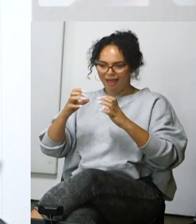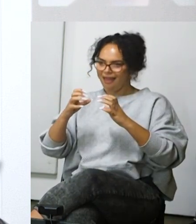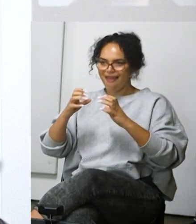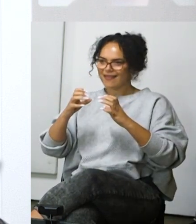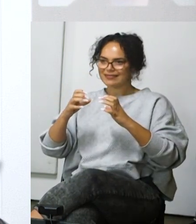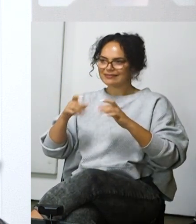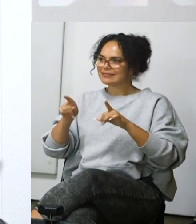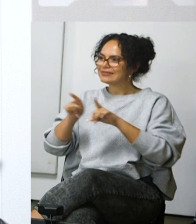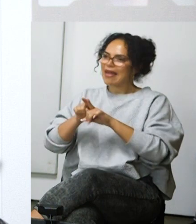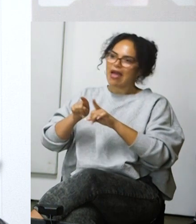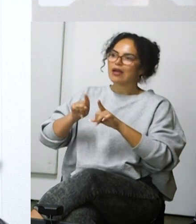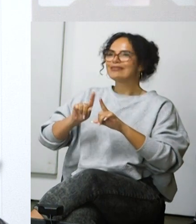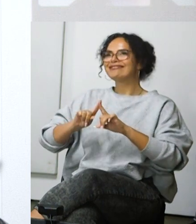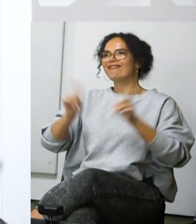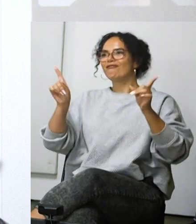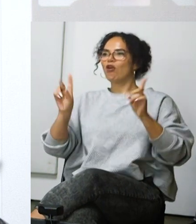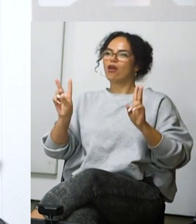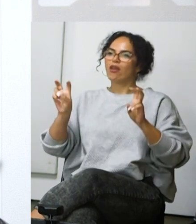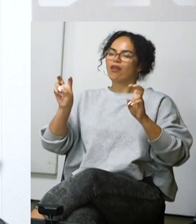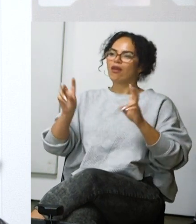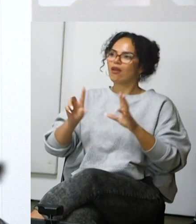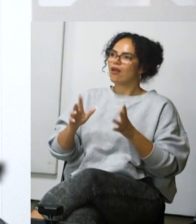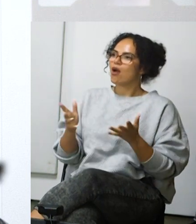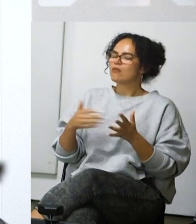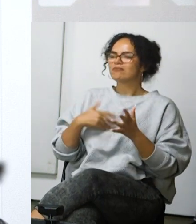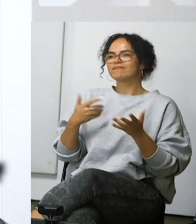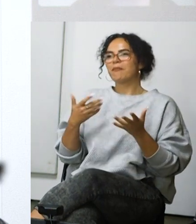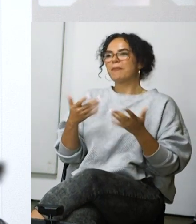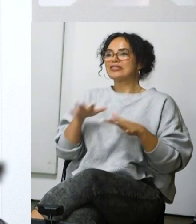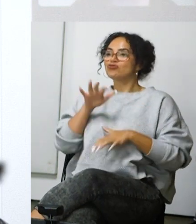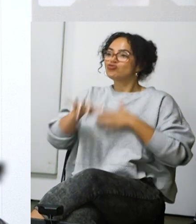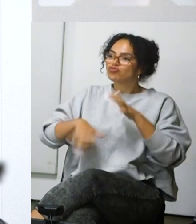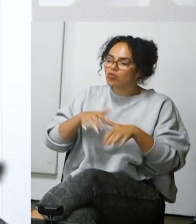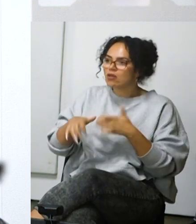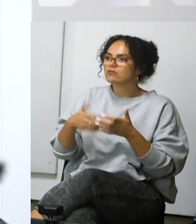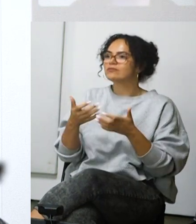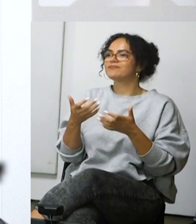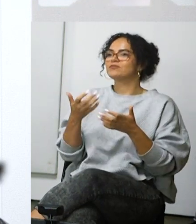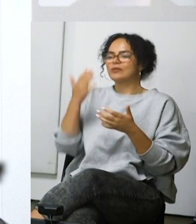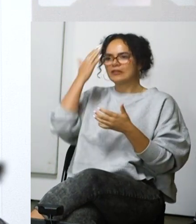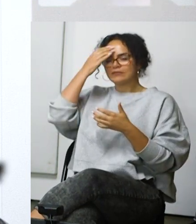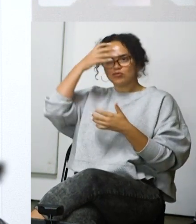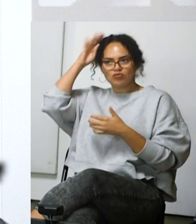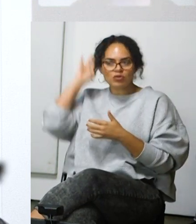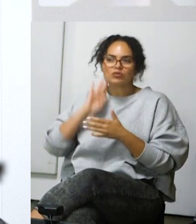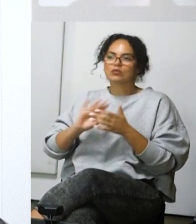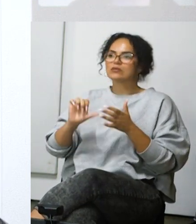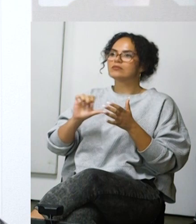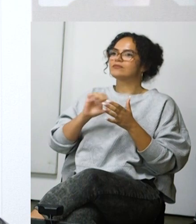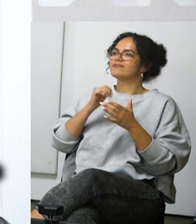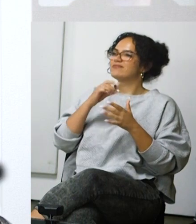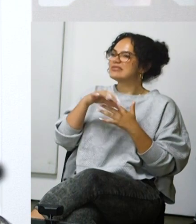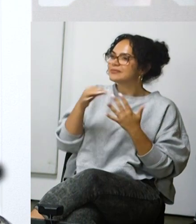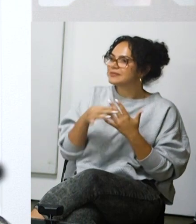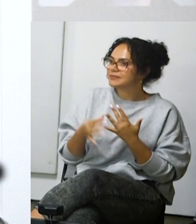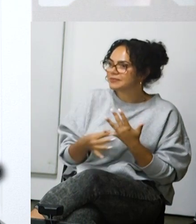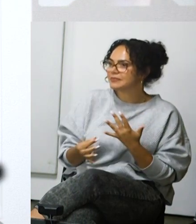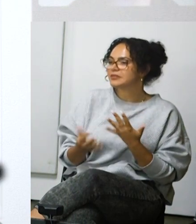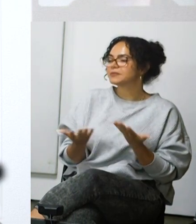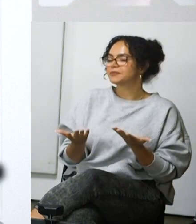norm, or who struggle with pain and fatigue and neurological symptoms from my other conditions.